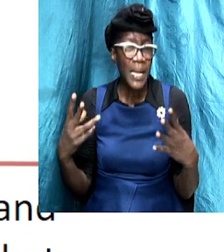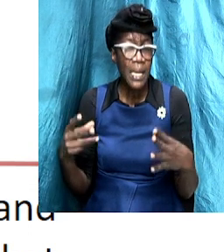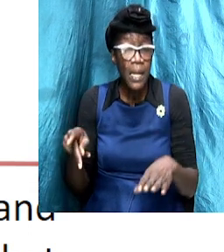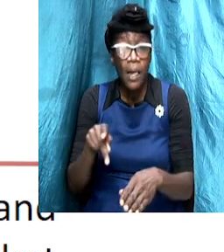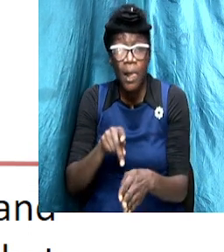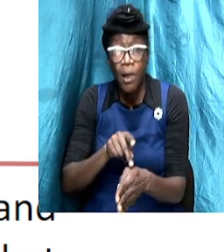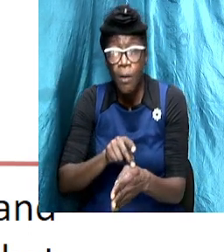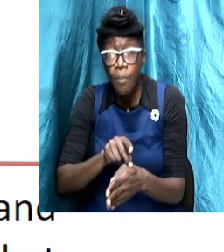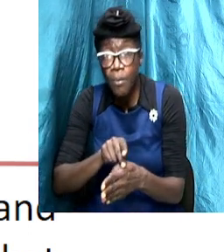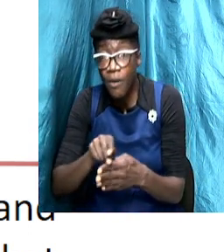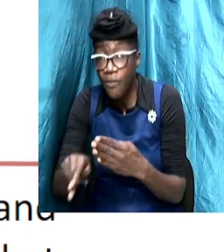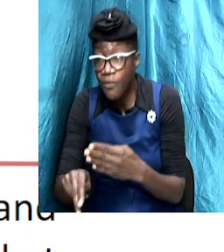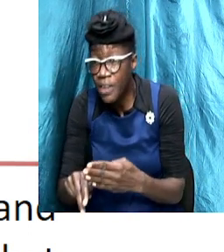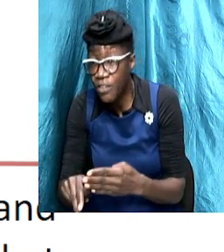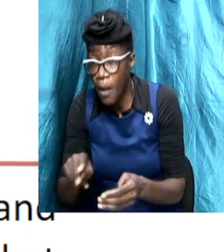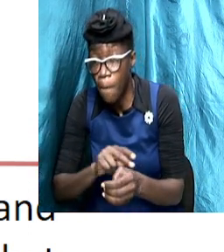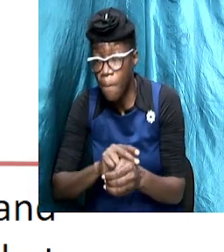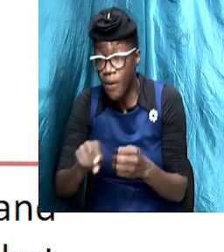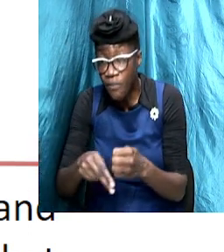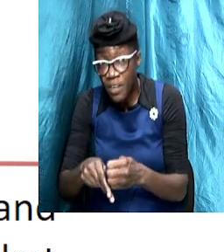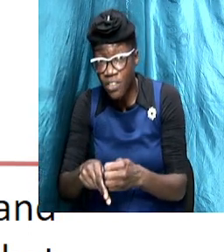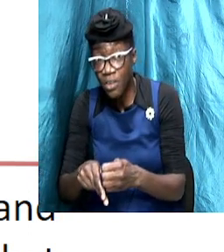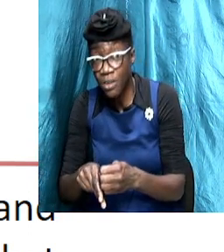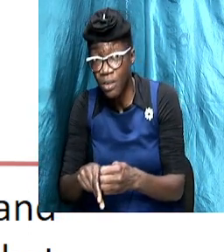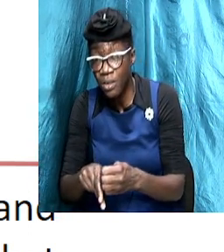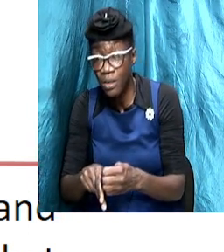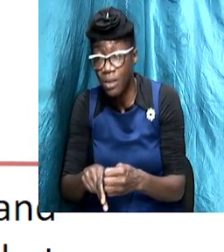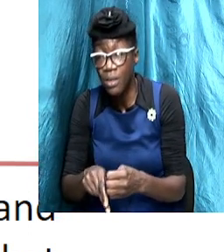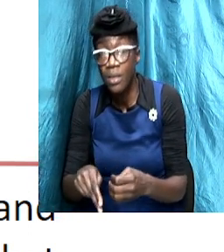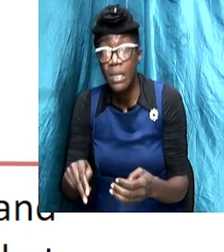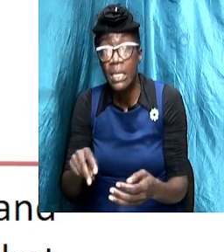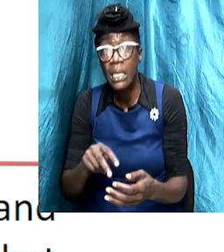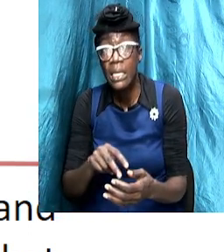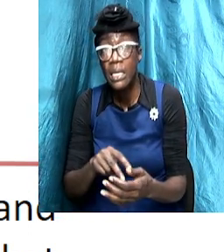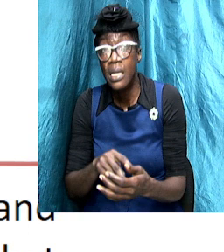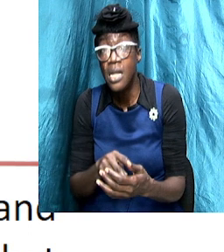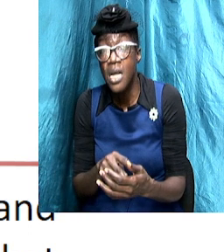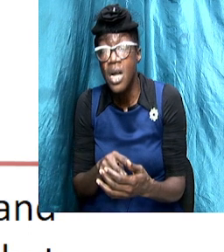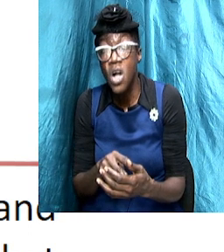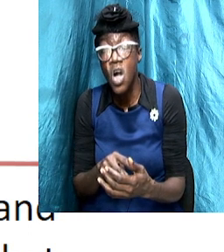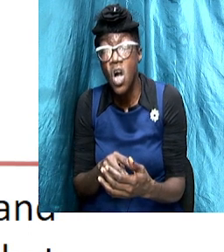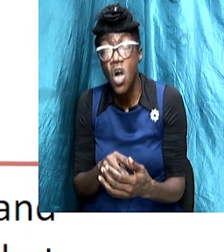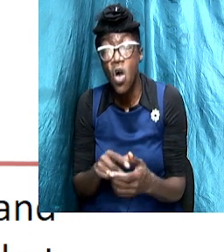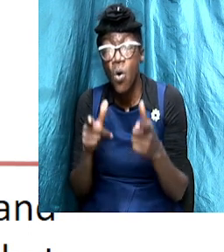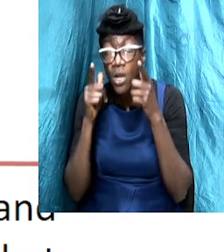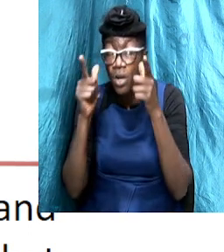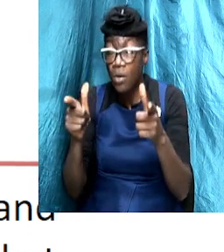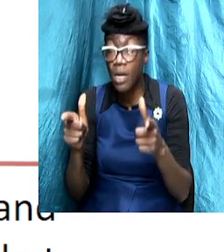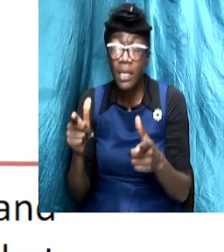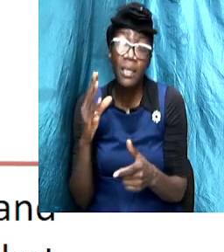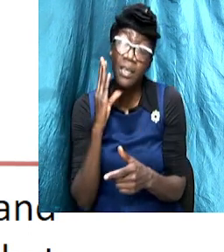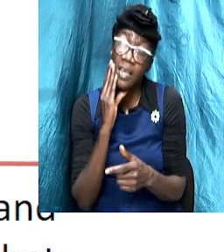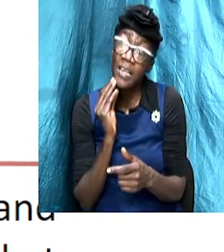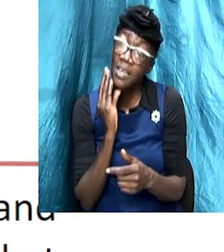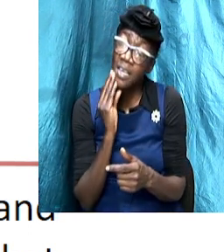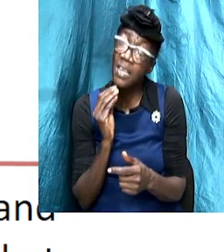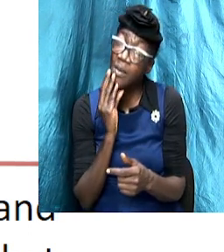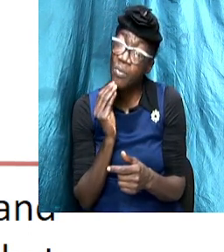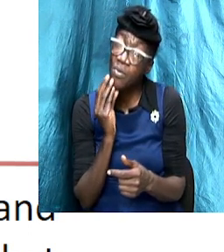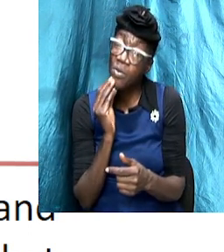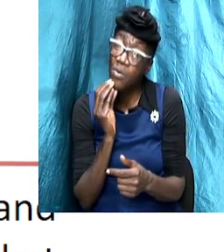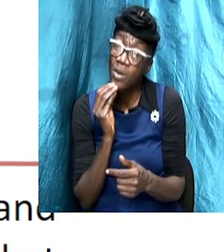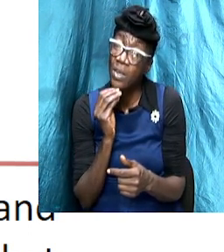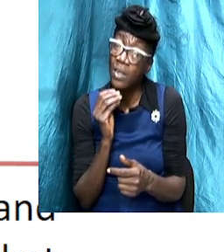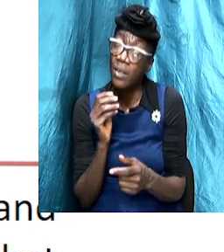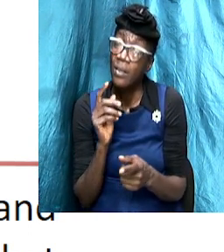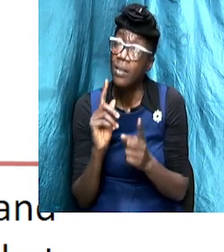that the term there for the angel of the Lord, actually, when you look at it in the Hebrew setting, it really